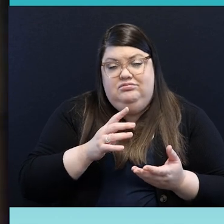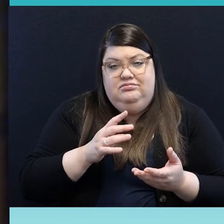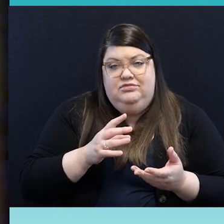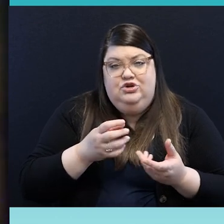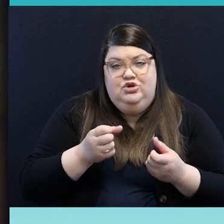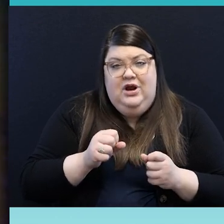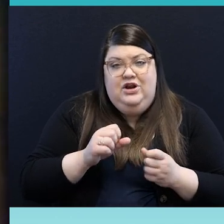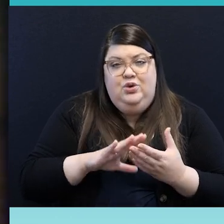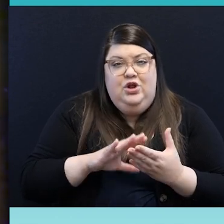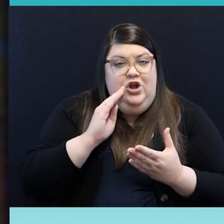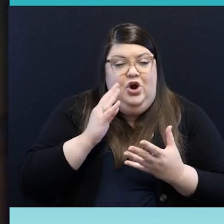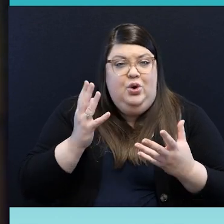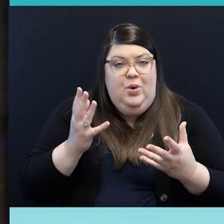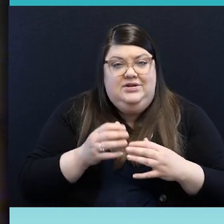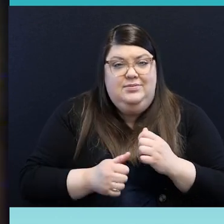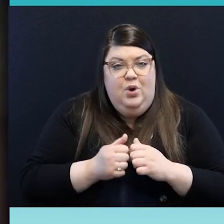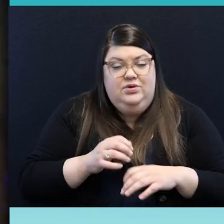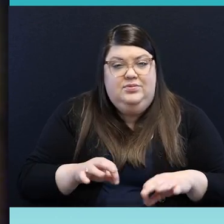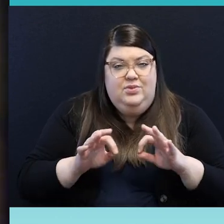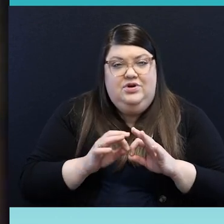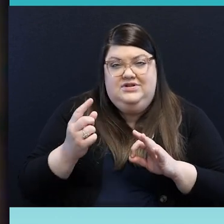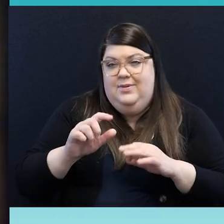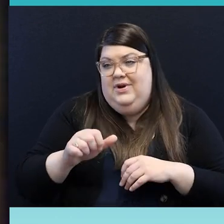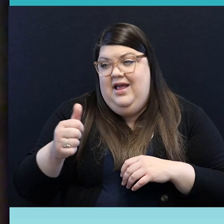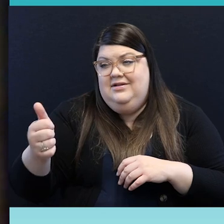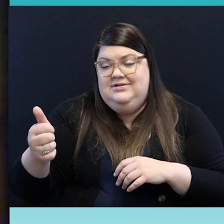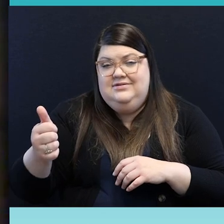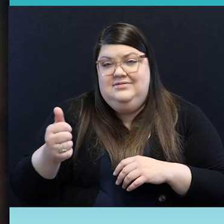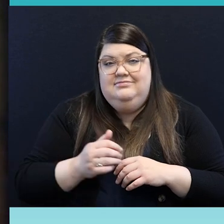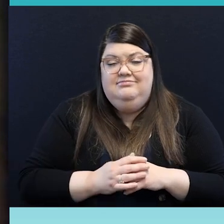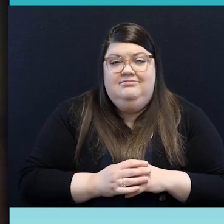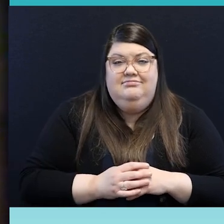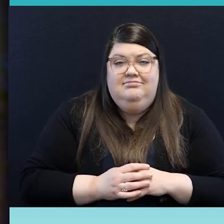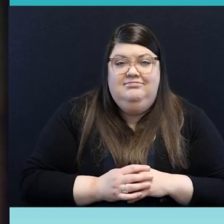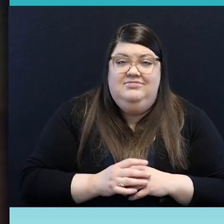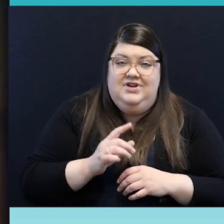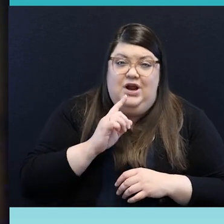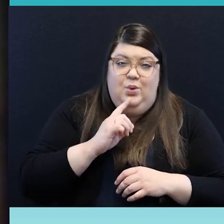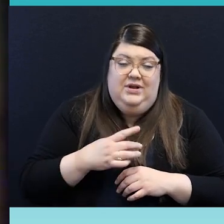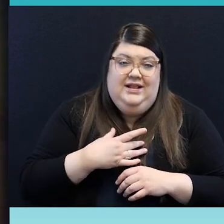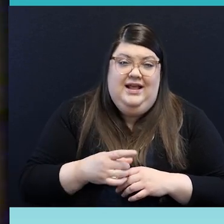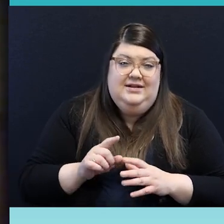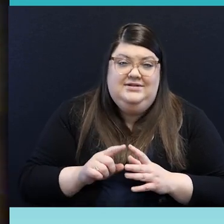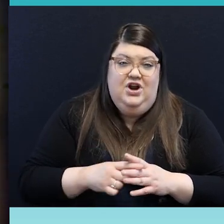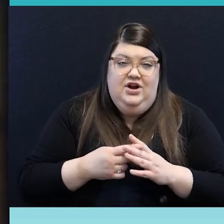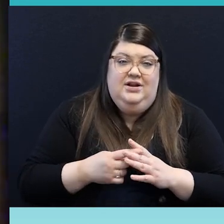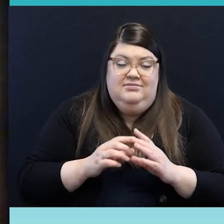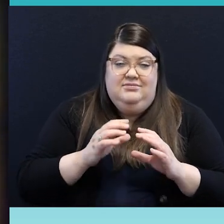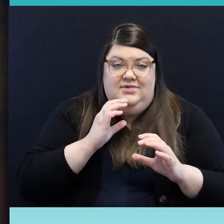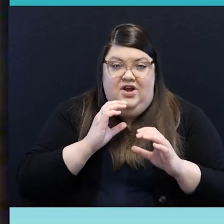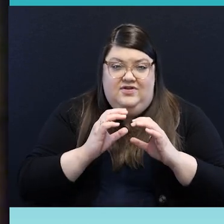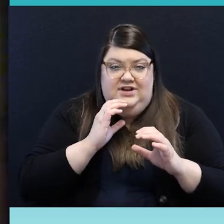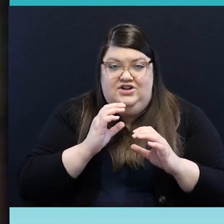If you're trying to learn what's most important to someone else, I really like starting the